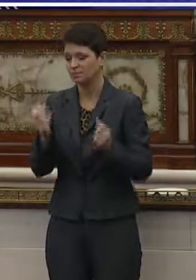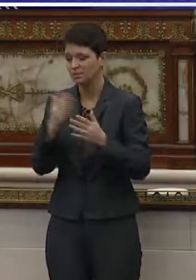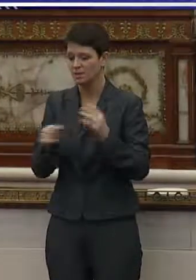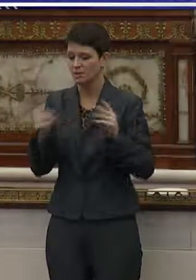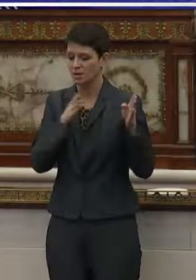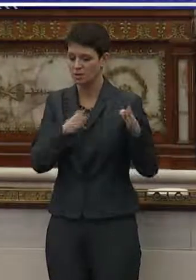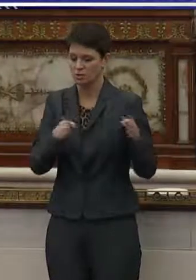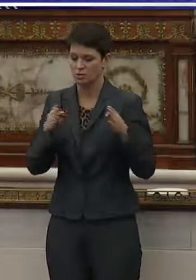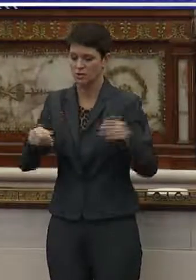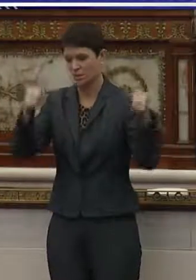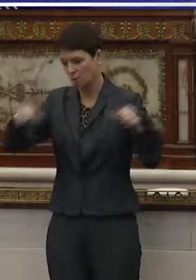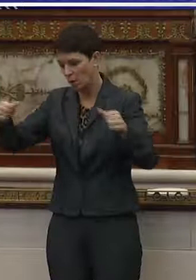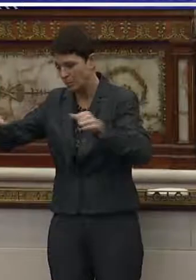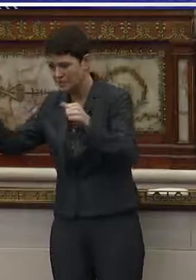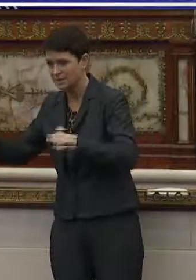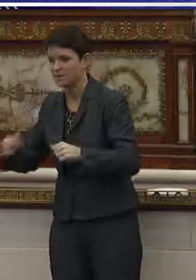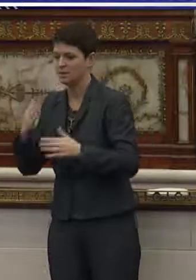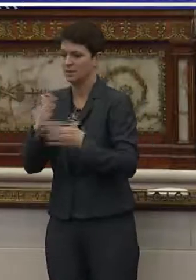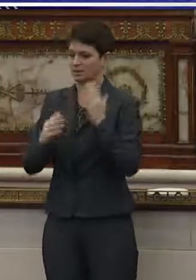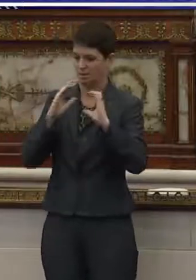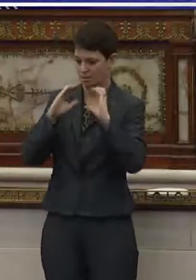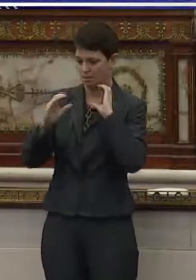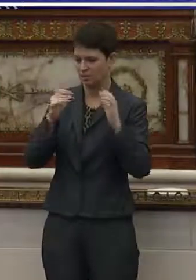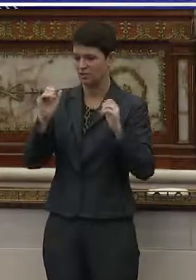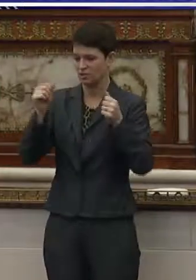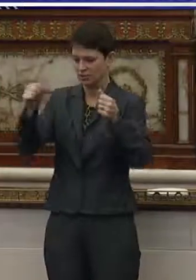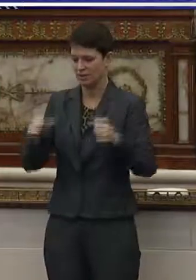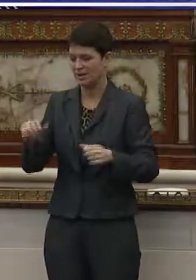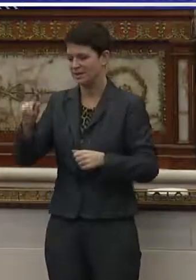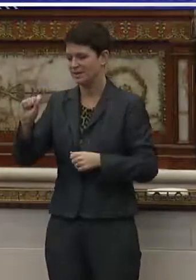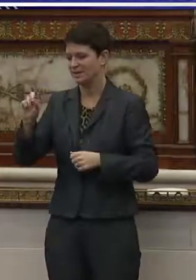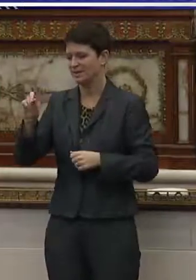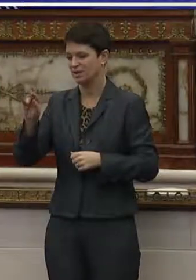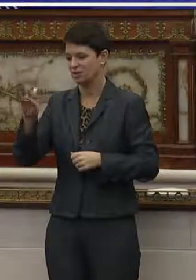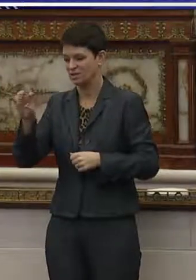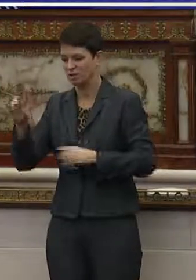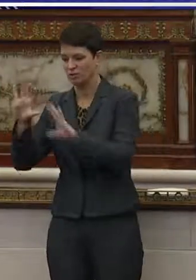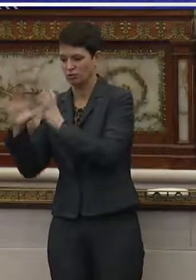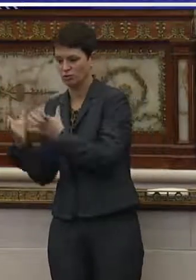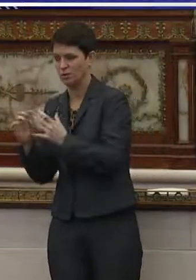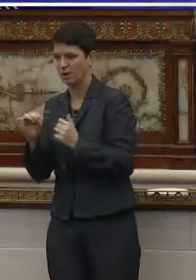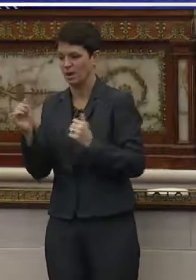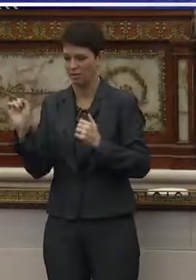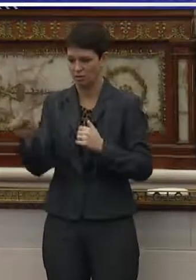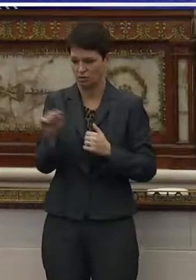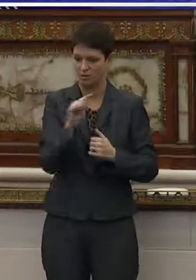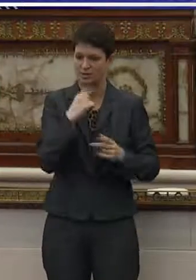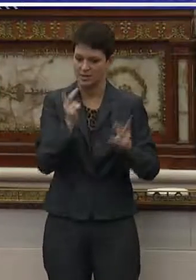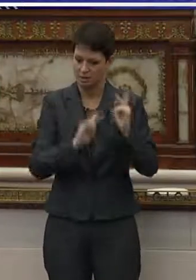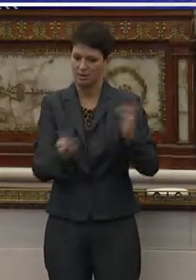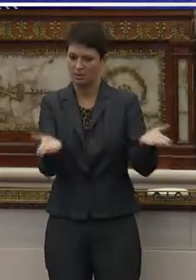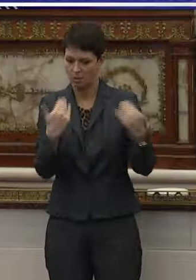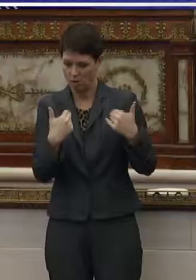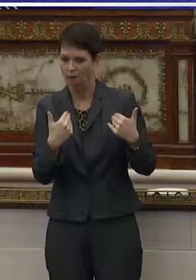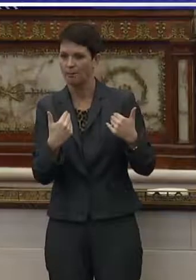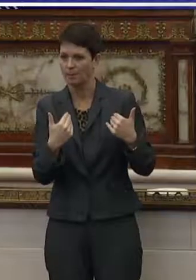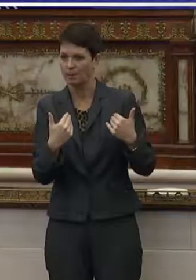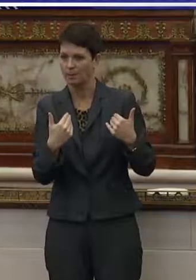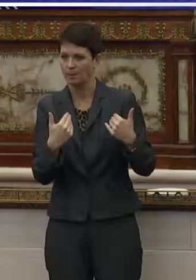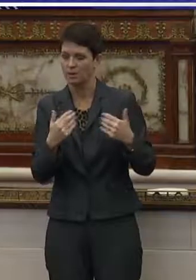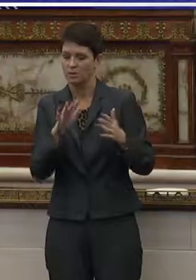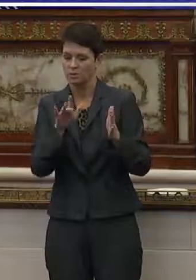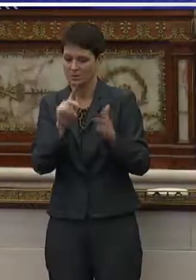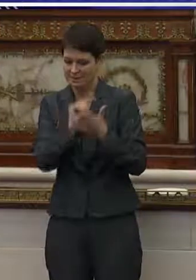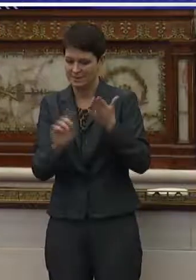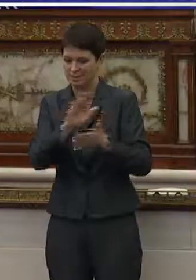are posted. There's been some communication out both by Dr. Stanford Group and others to tell folks who are coming to the Temple Center